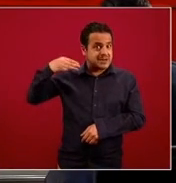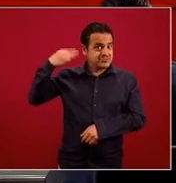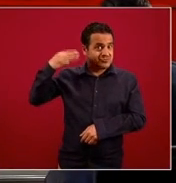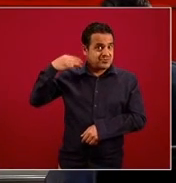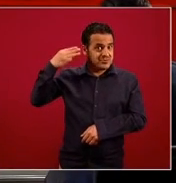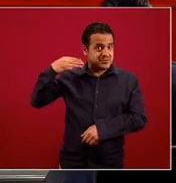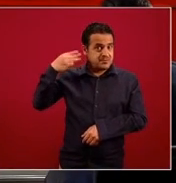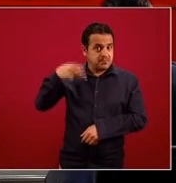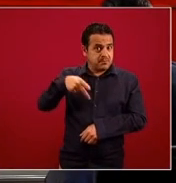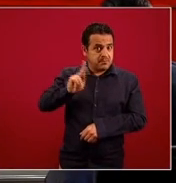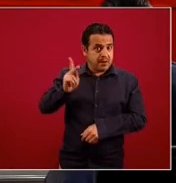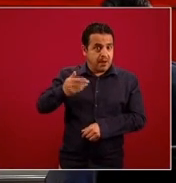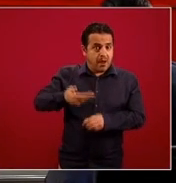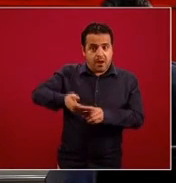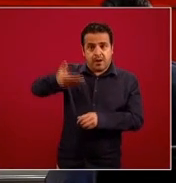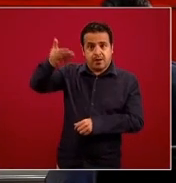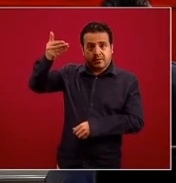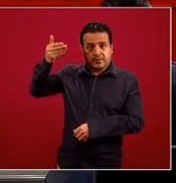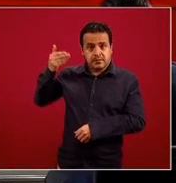was